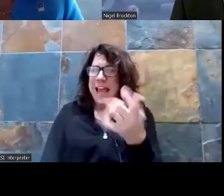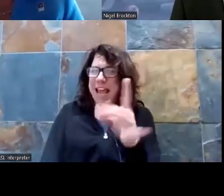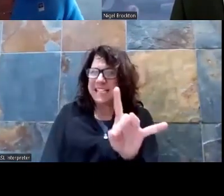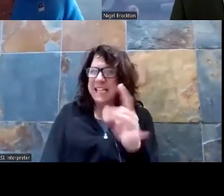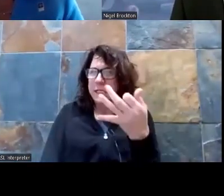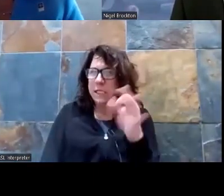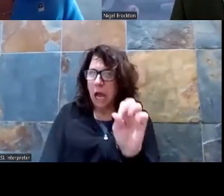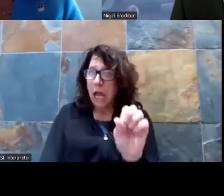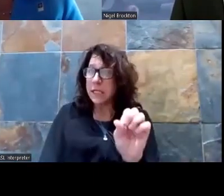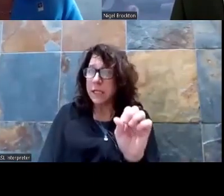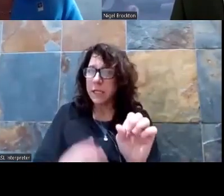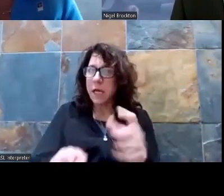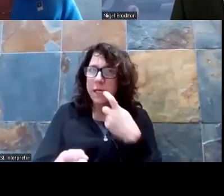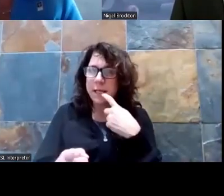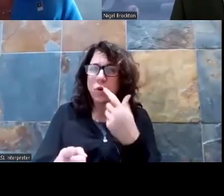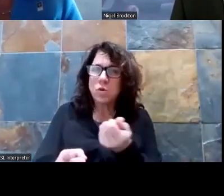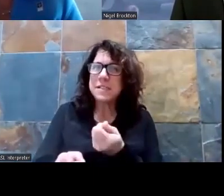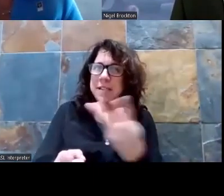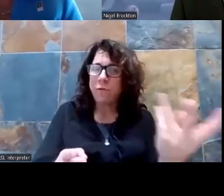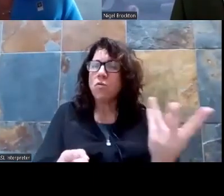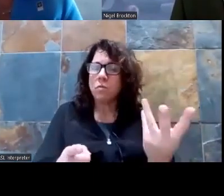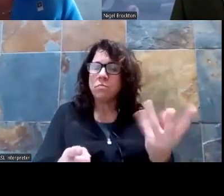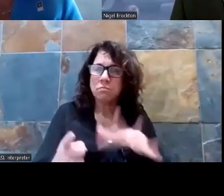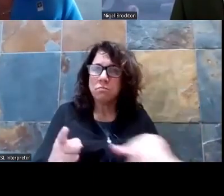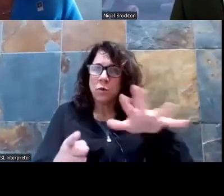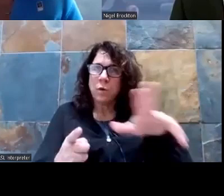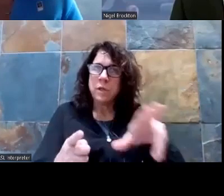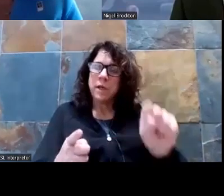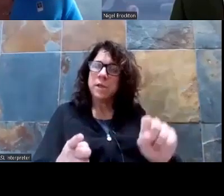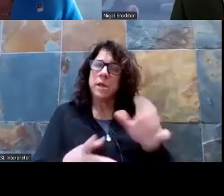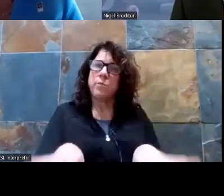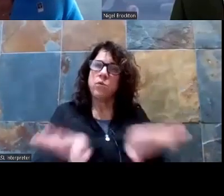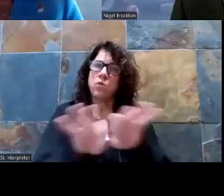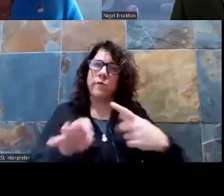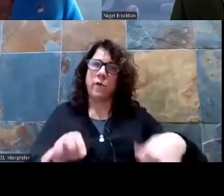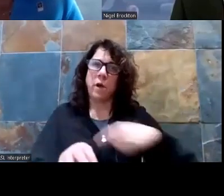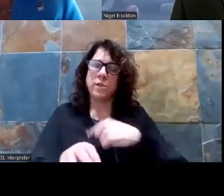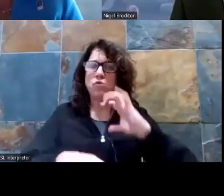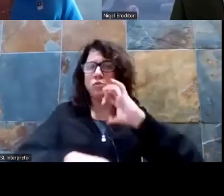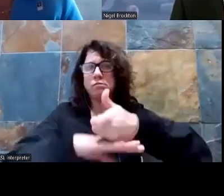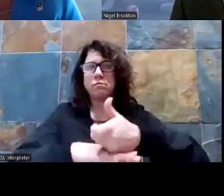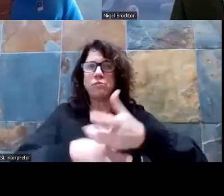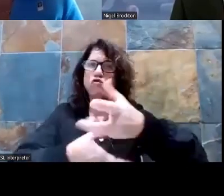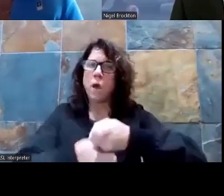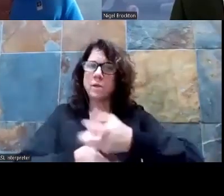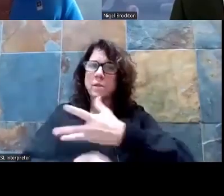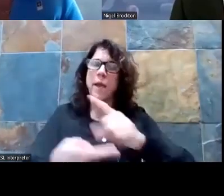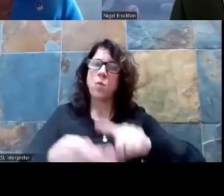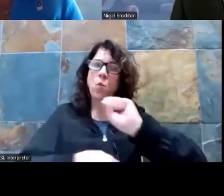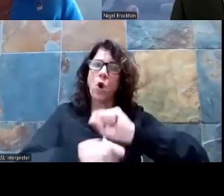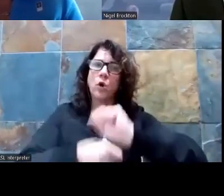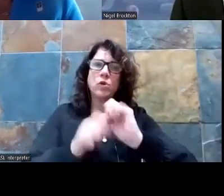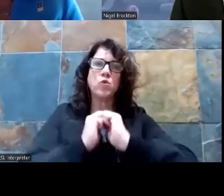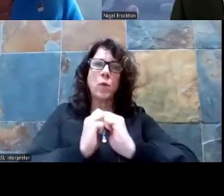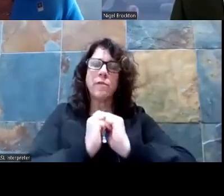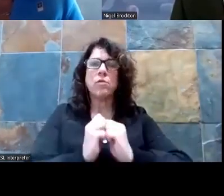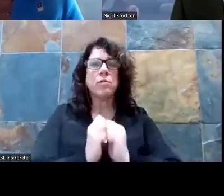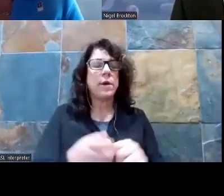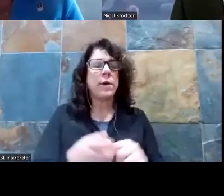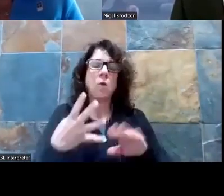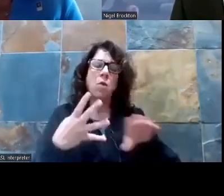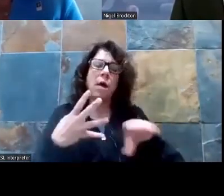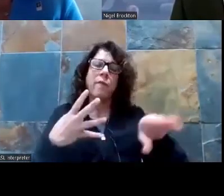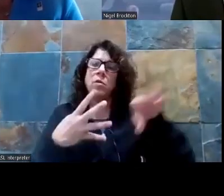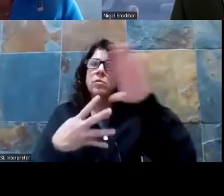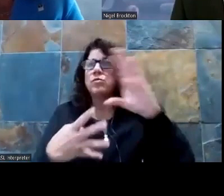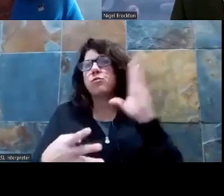said, the rest of them are the same. So it is important for us to build that trust, to work together at all levels. You